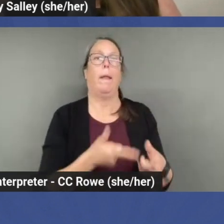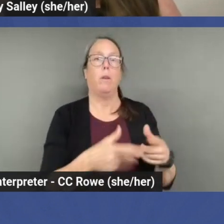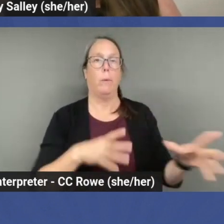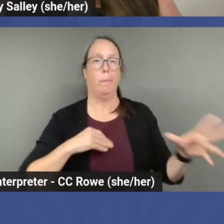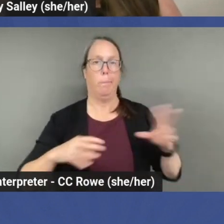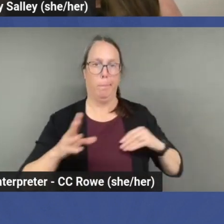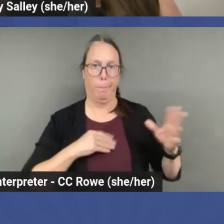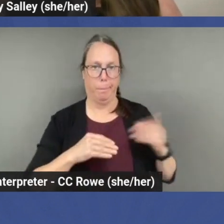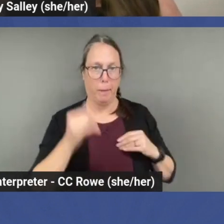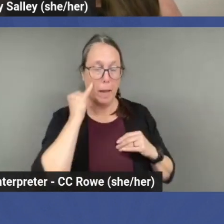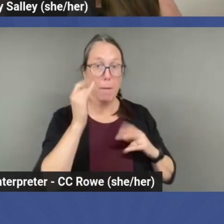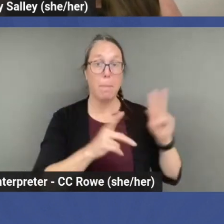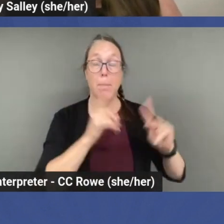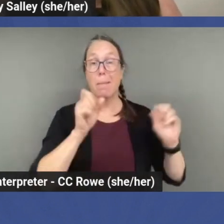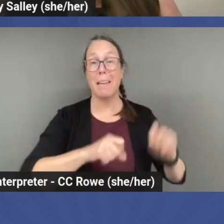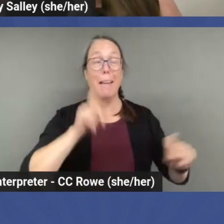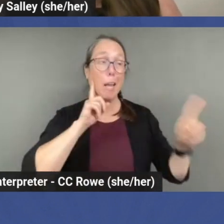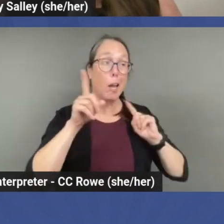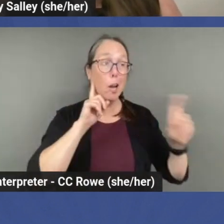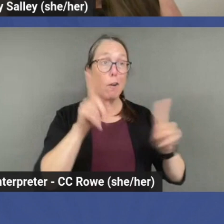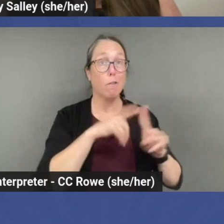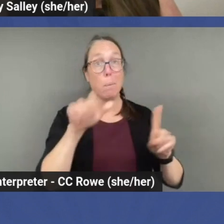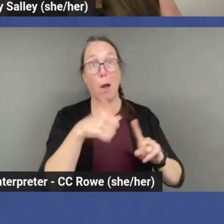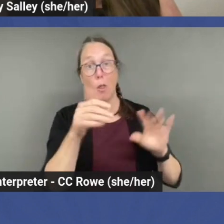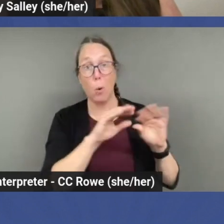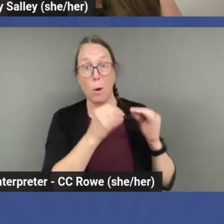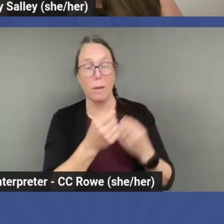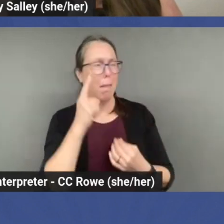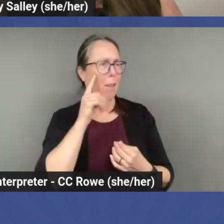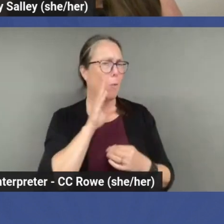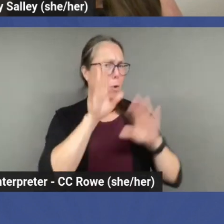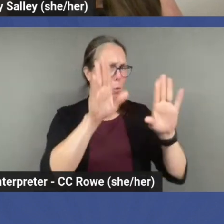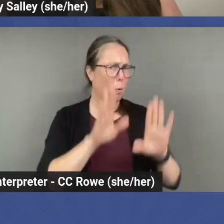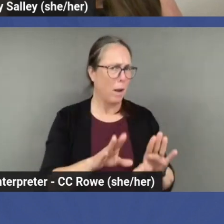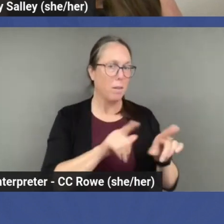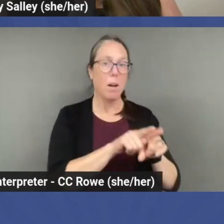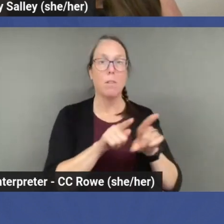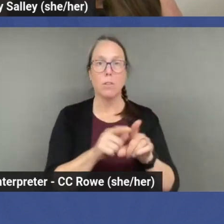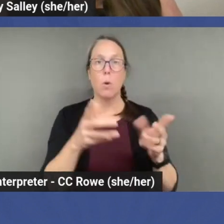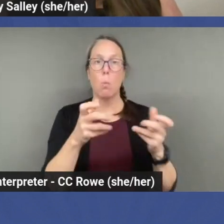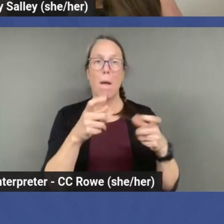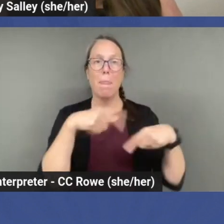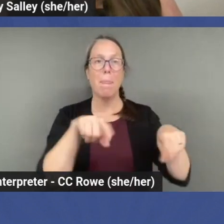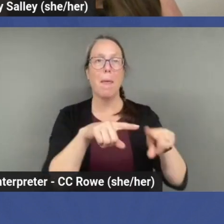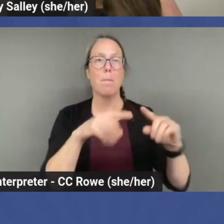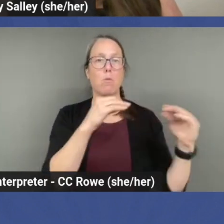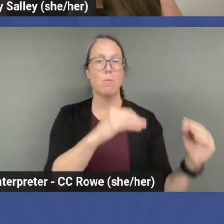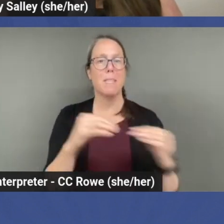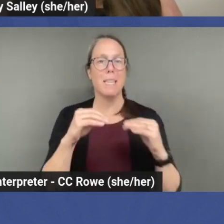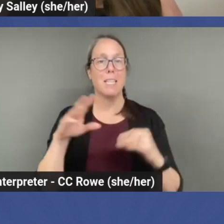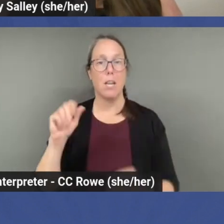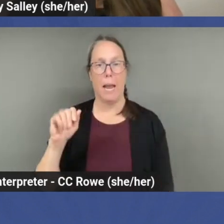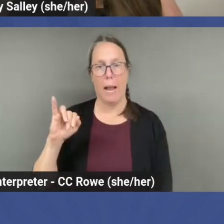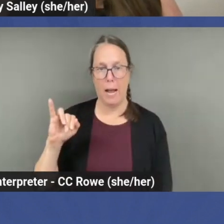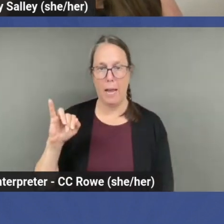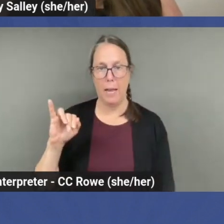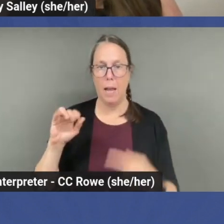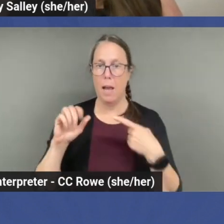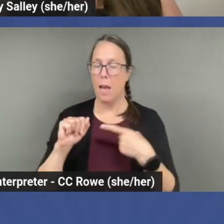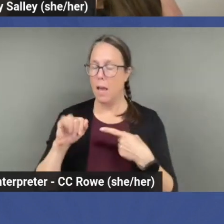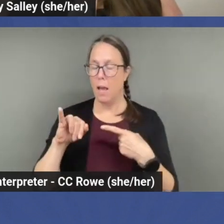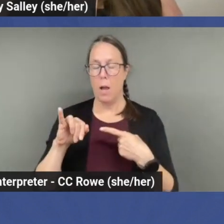I think that will be great. Also, I would like them to teach their AI, because AI's role